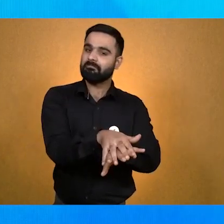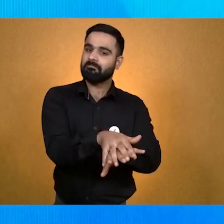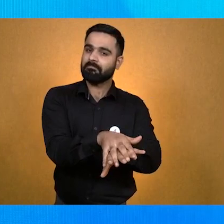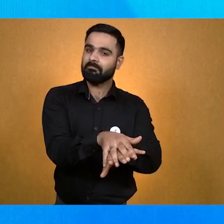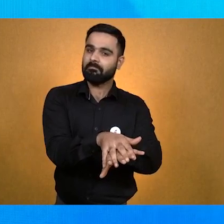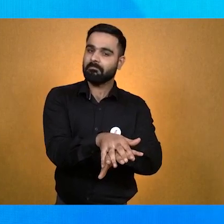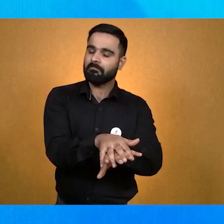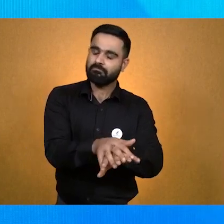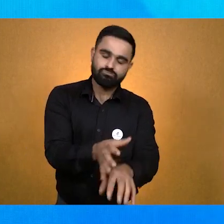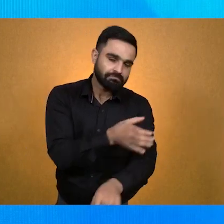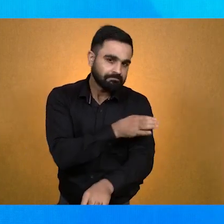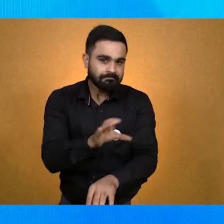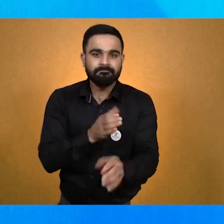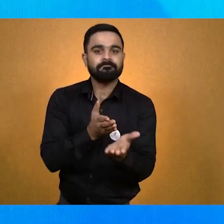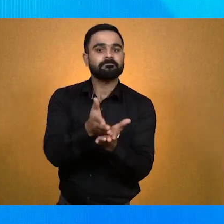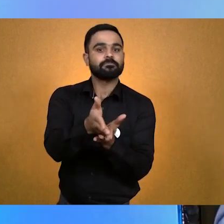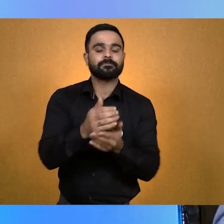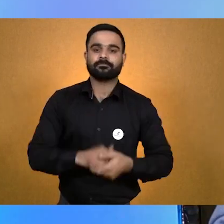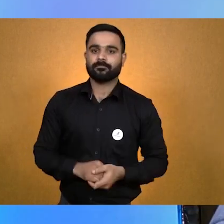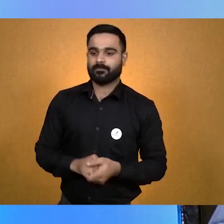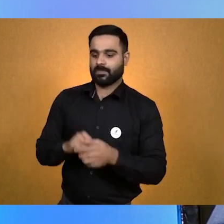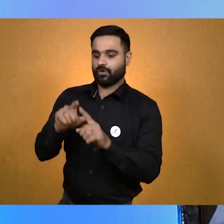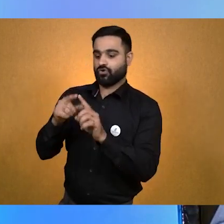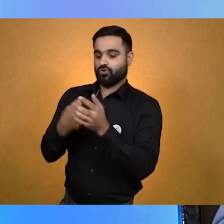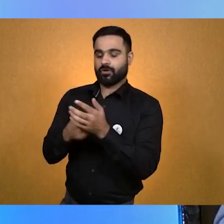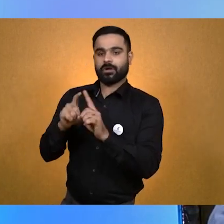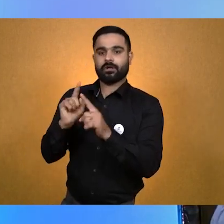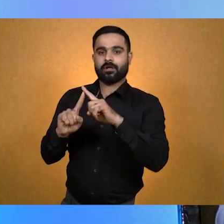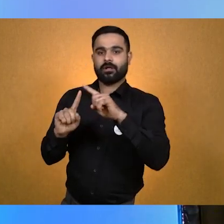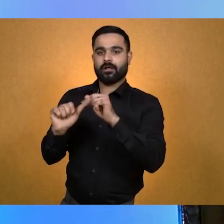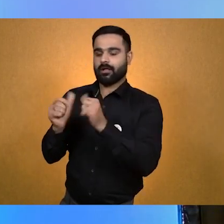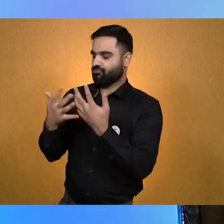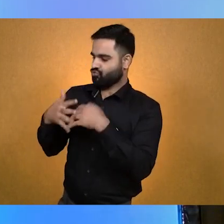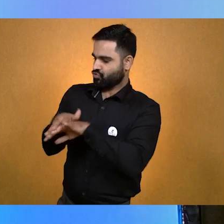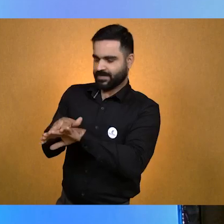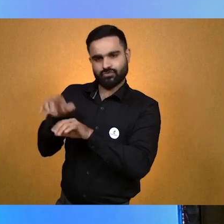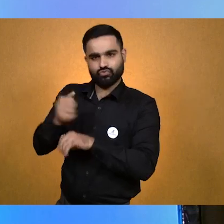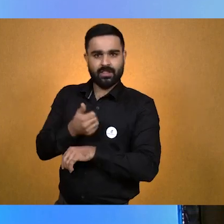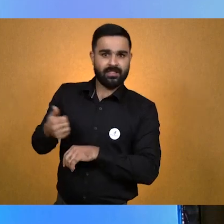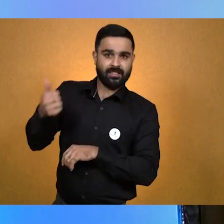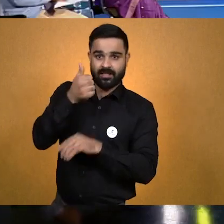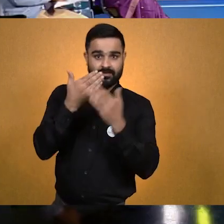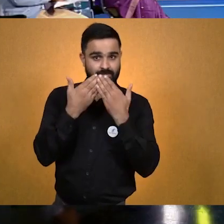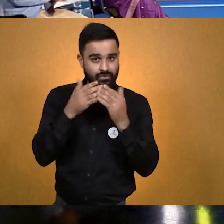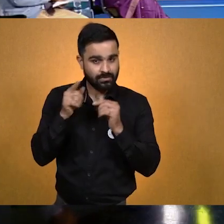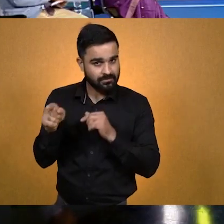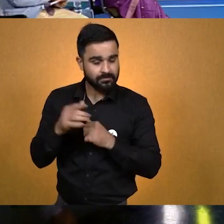a very empowering manner. Absolutely. Yeah. Dr. Datta, you run an inclusive, you head an inclusive school.